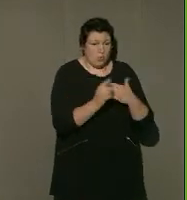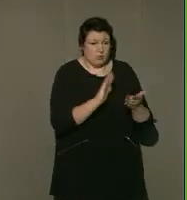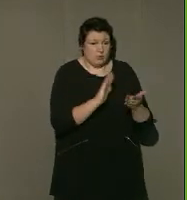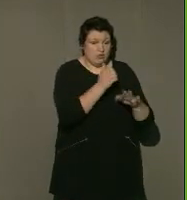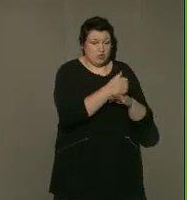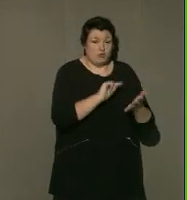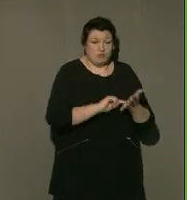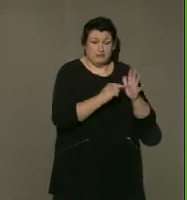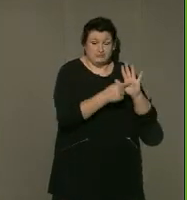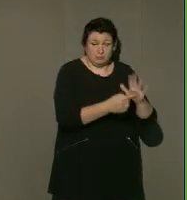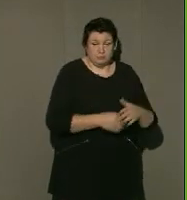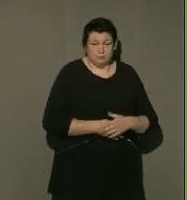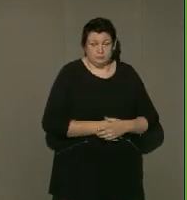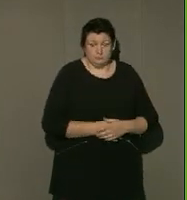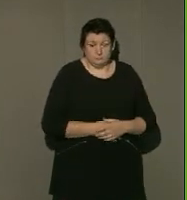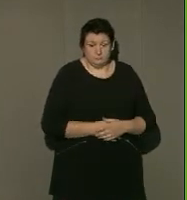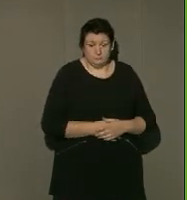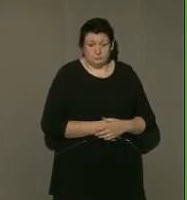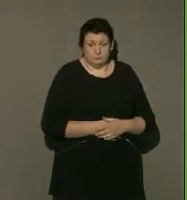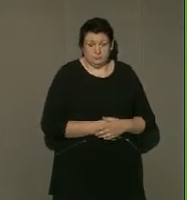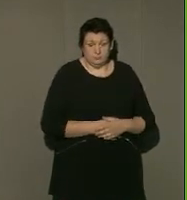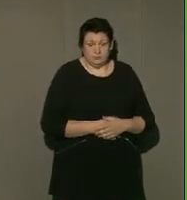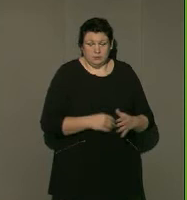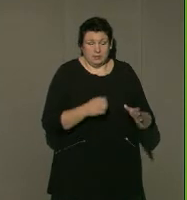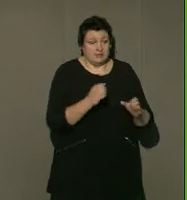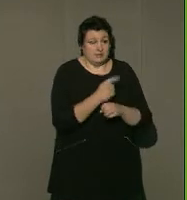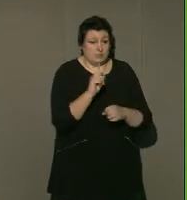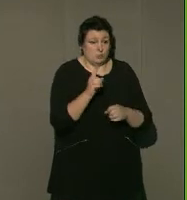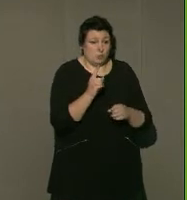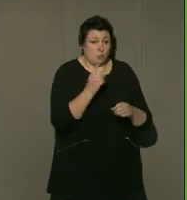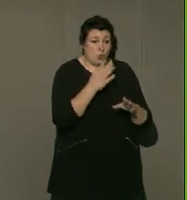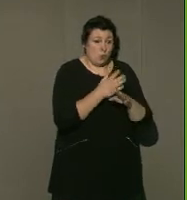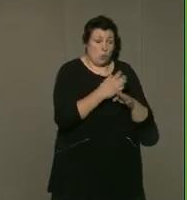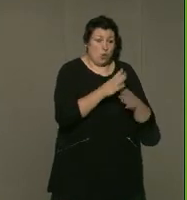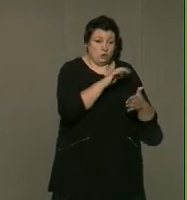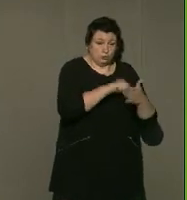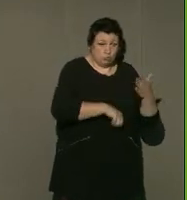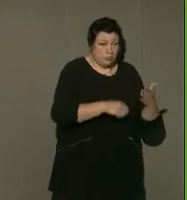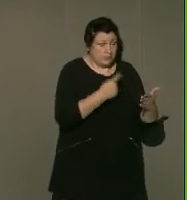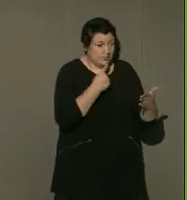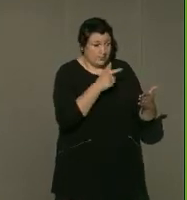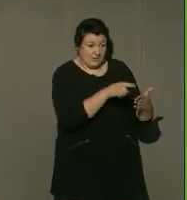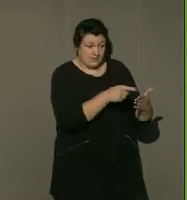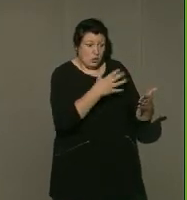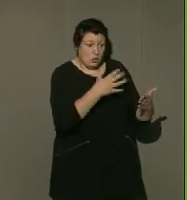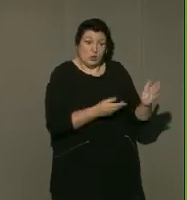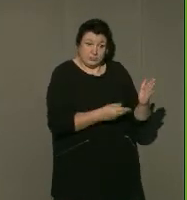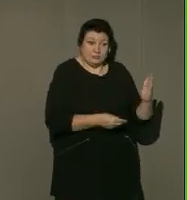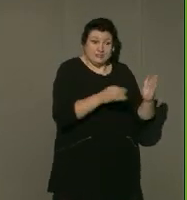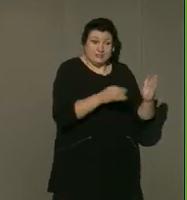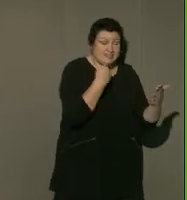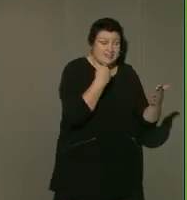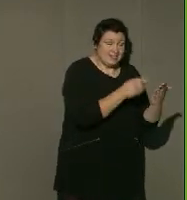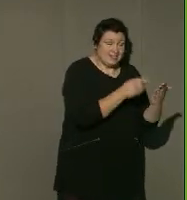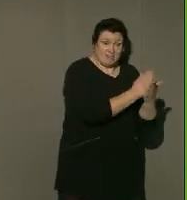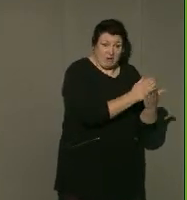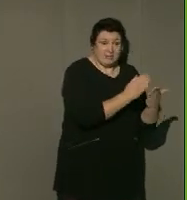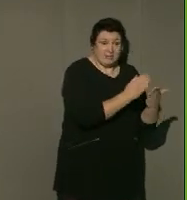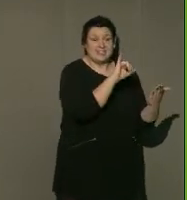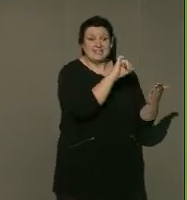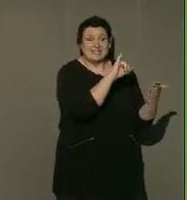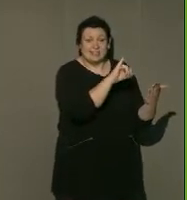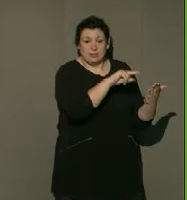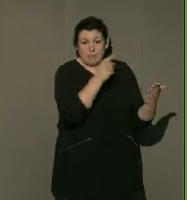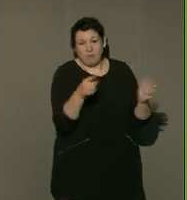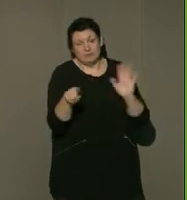straw poll for the workshop, those in favour of ruling the amendment back in order, 16.